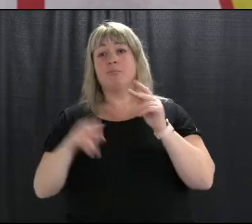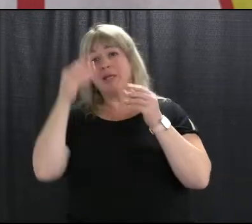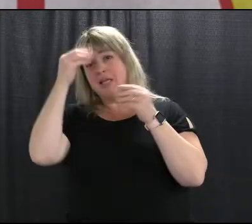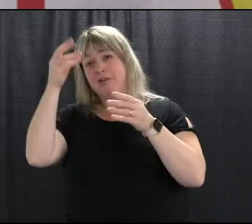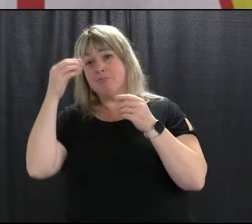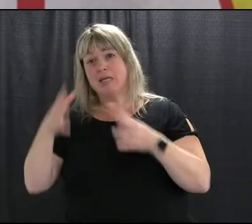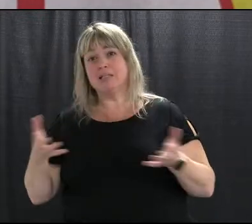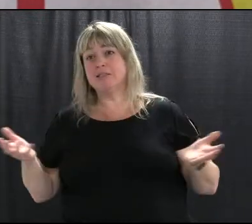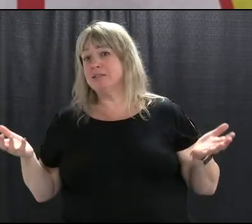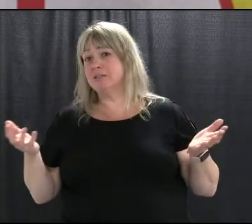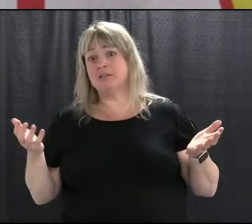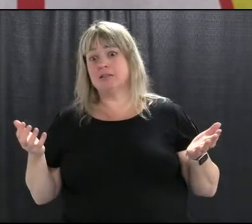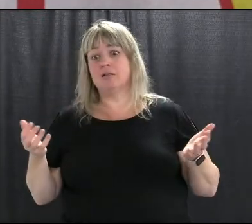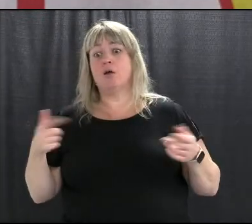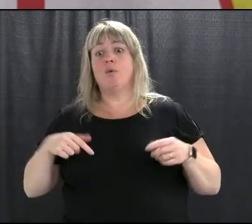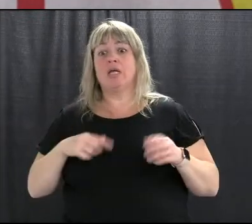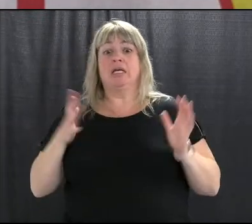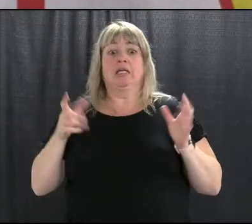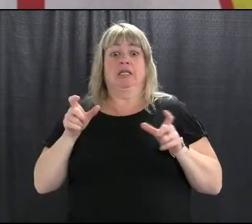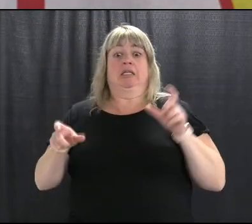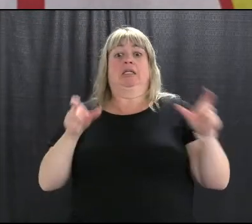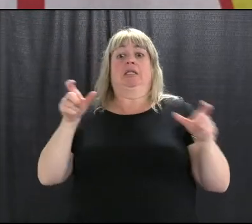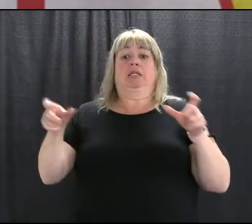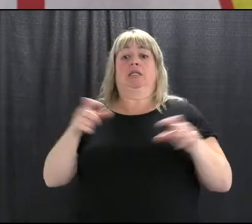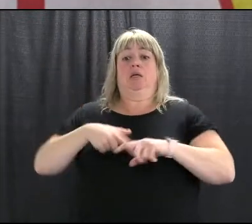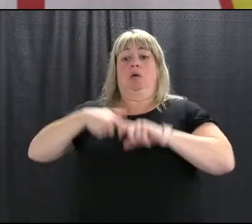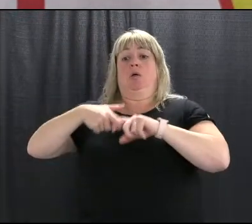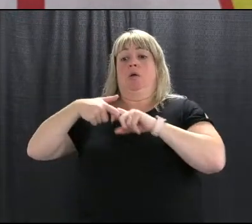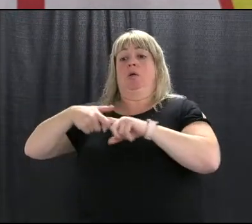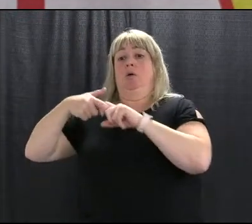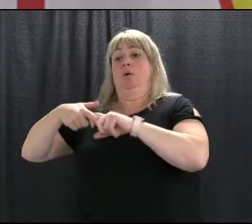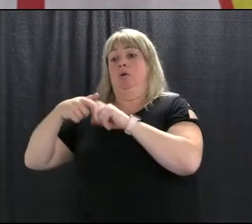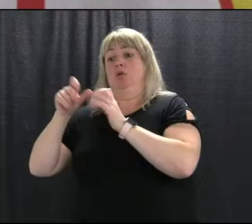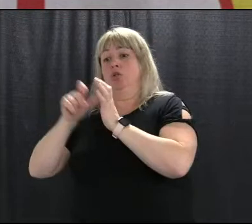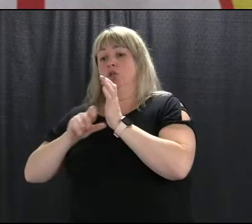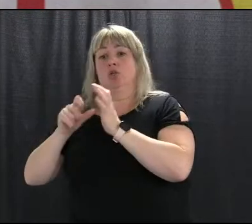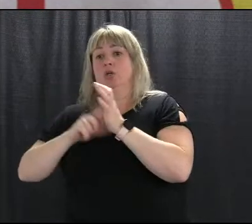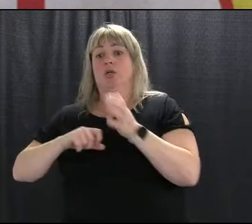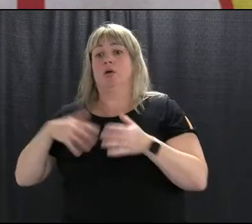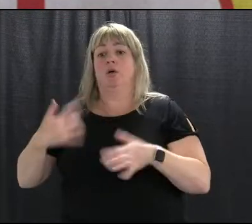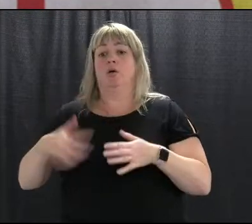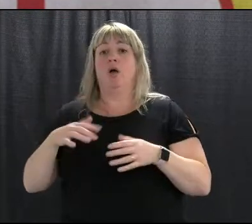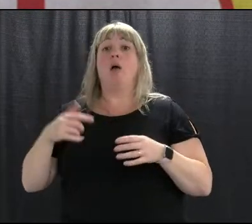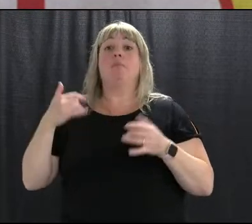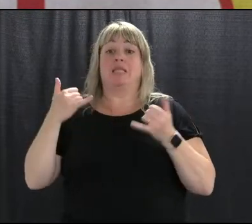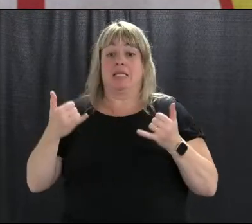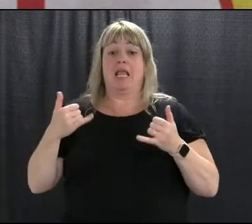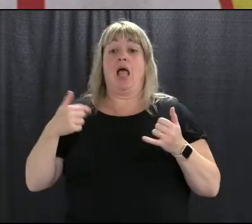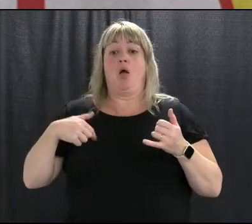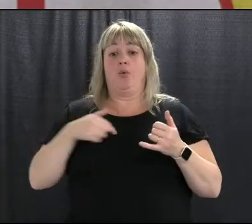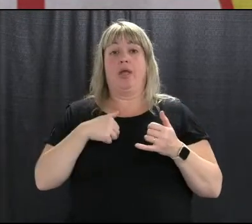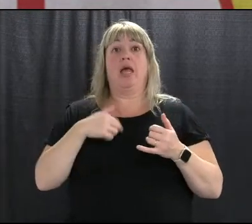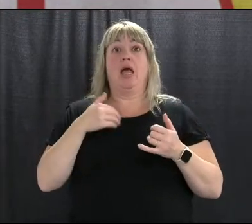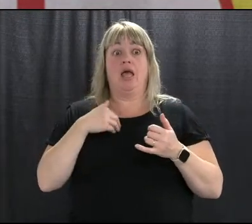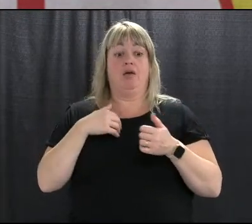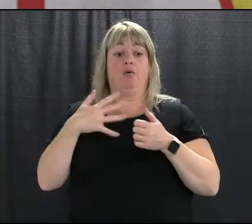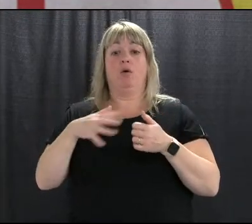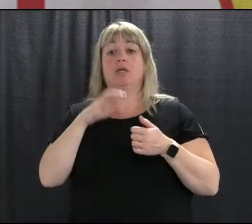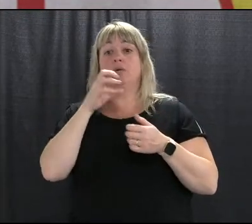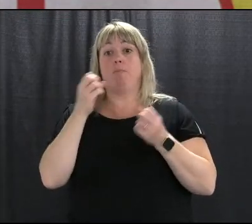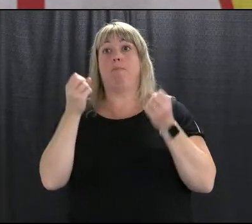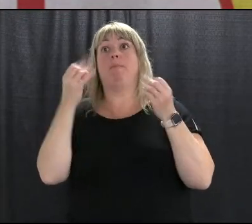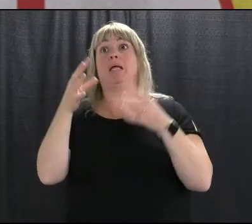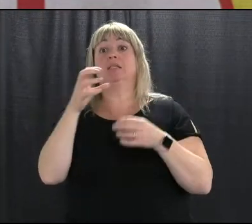looking at the pressures and the fact that, not only the stars all aligned, we have an aging population,